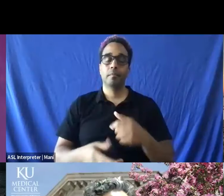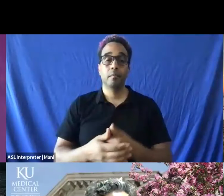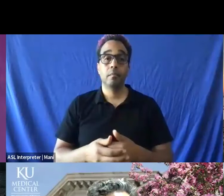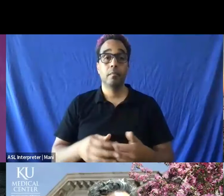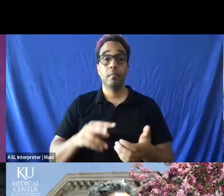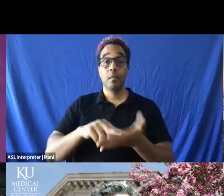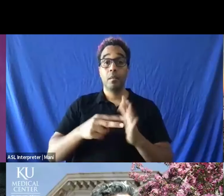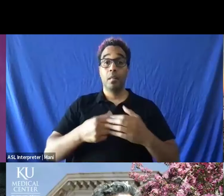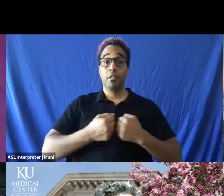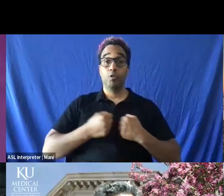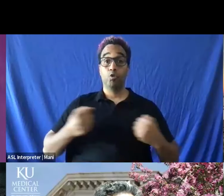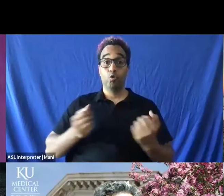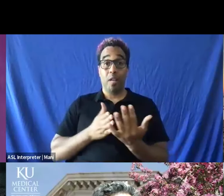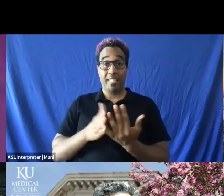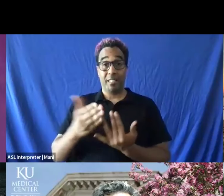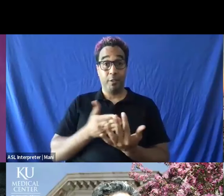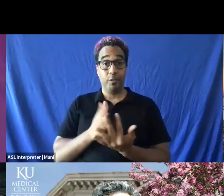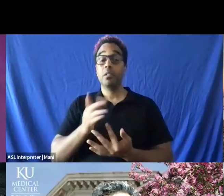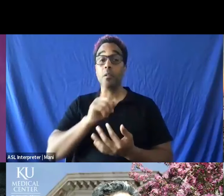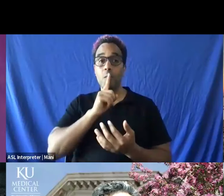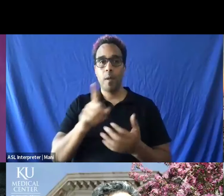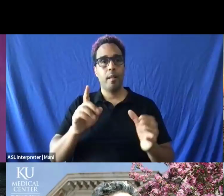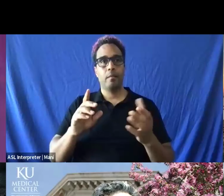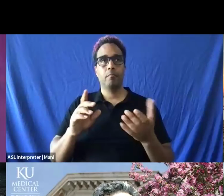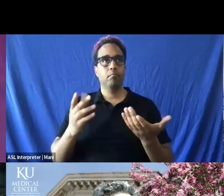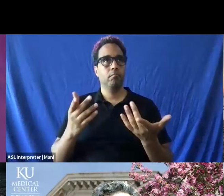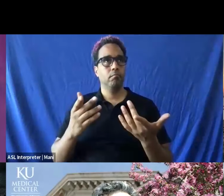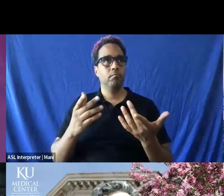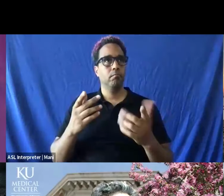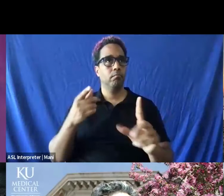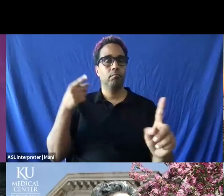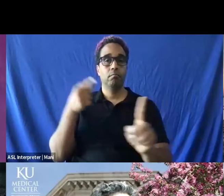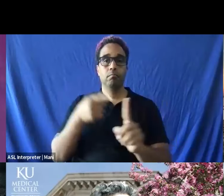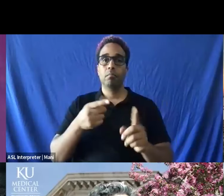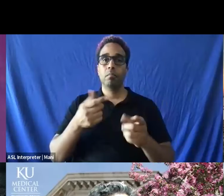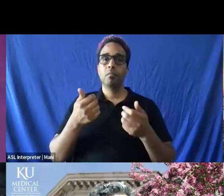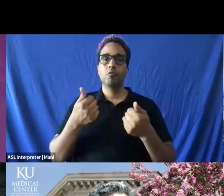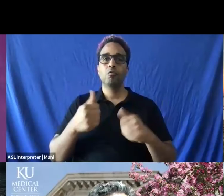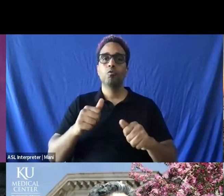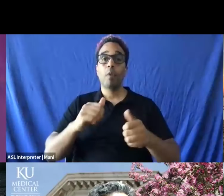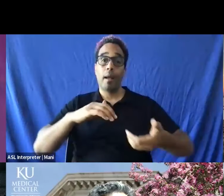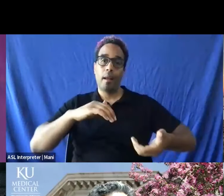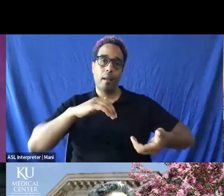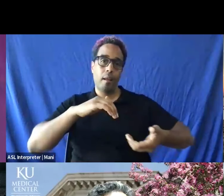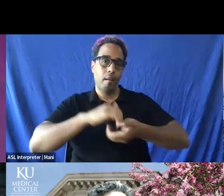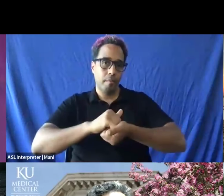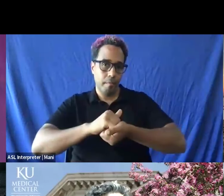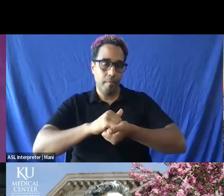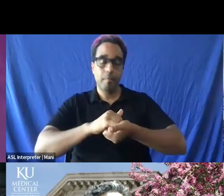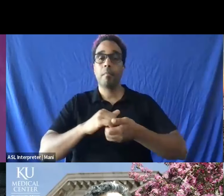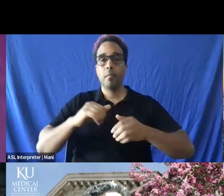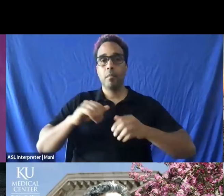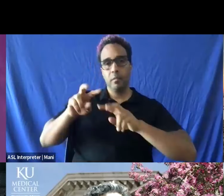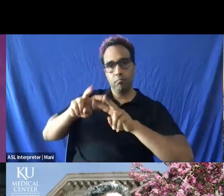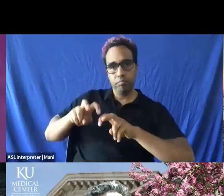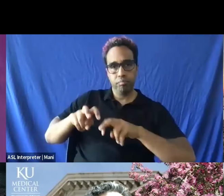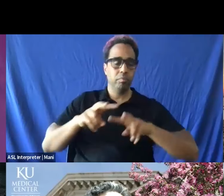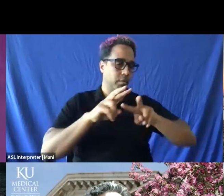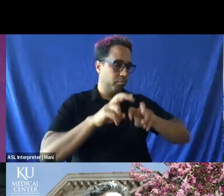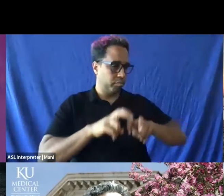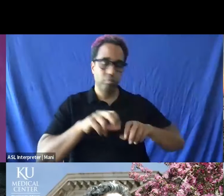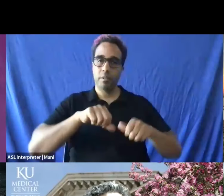I think, is about trying to create a co-eval relationship where we're realizing